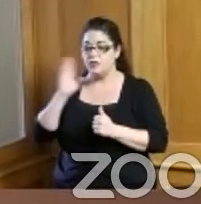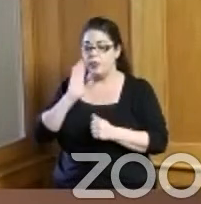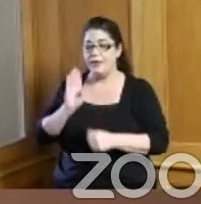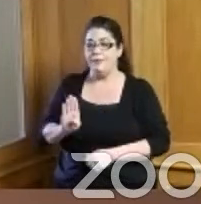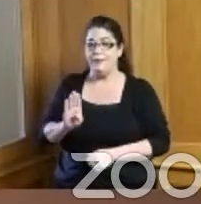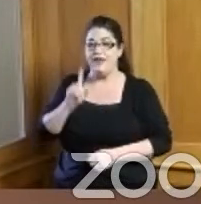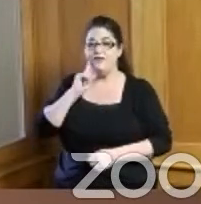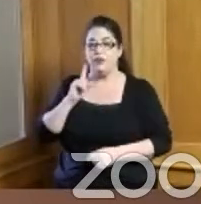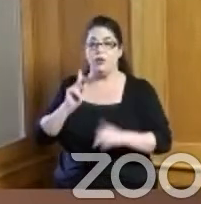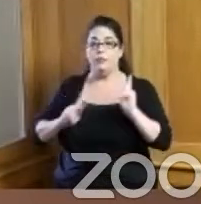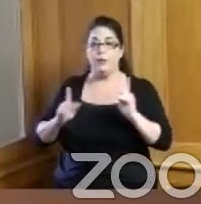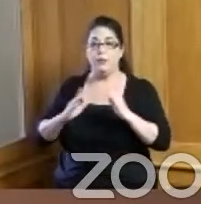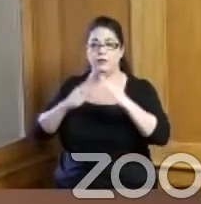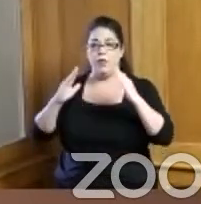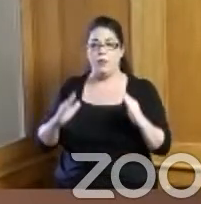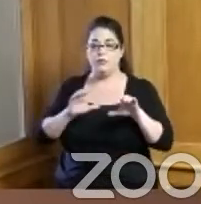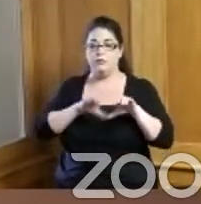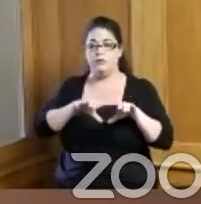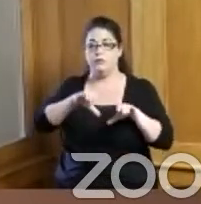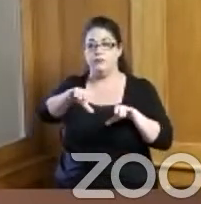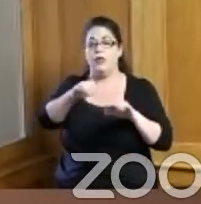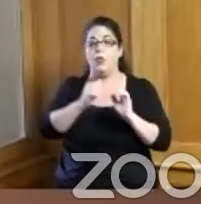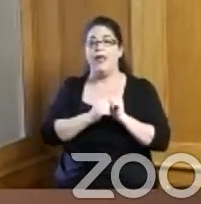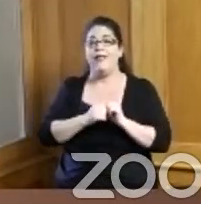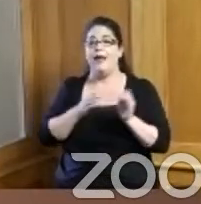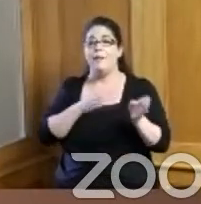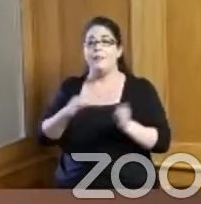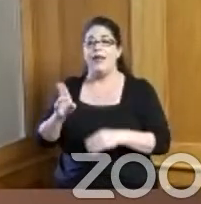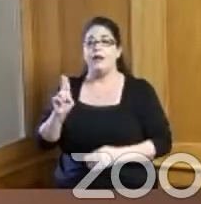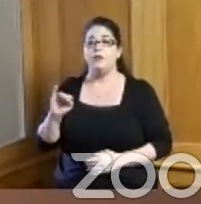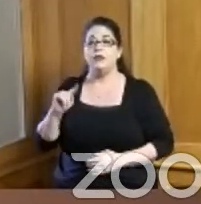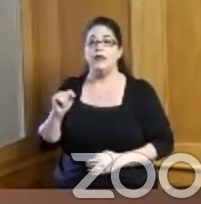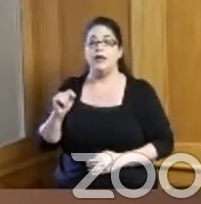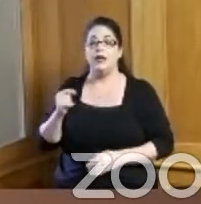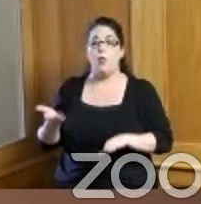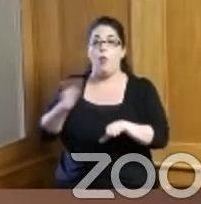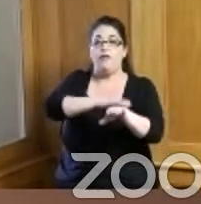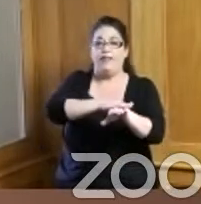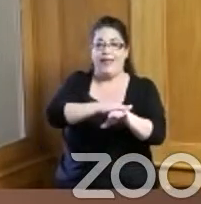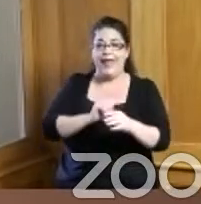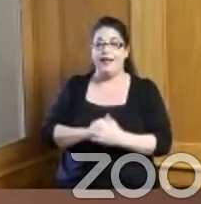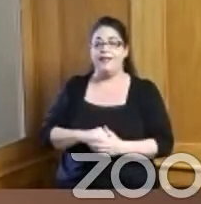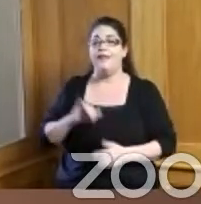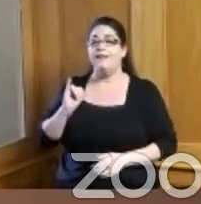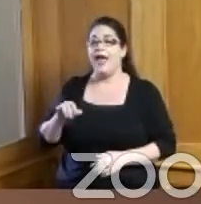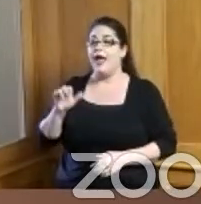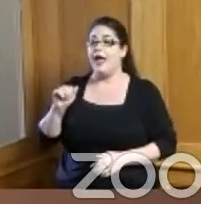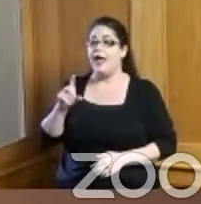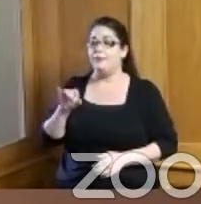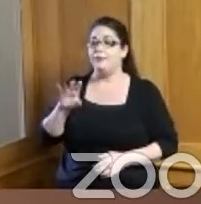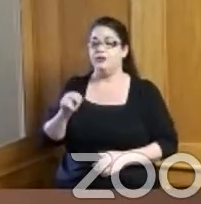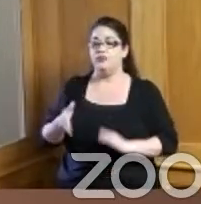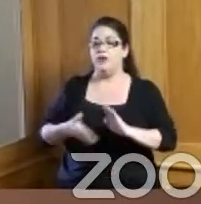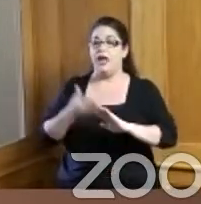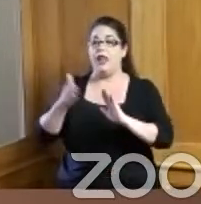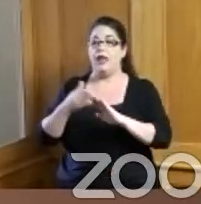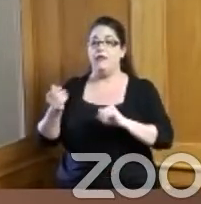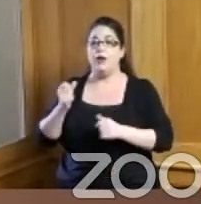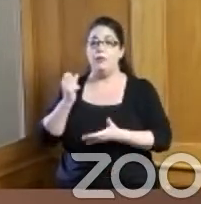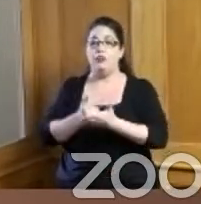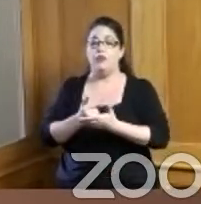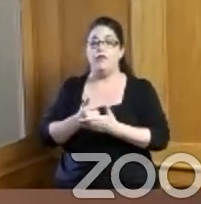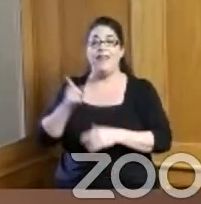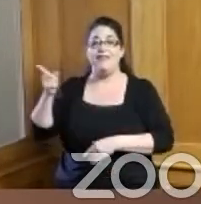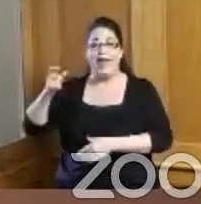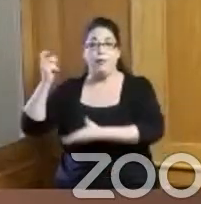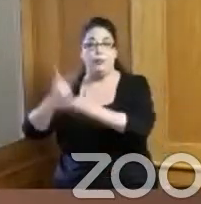residence with a planned unit development overlay. The planned unit development overlay is an administrative approval that the Zoning Commission granted at